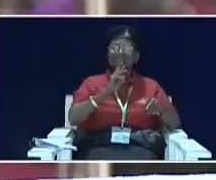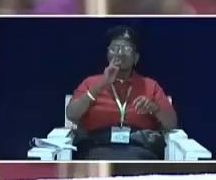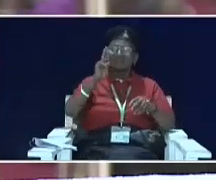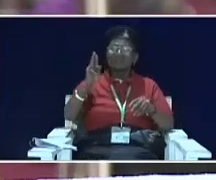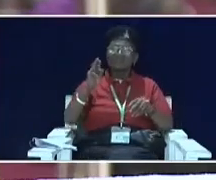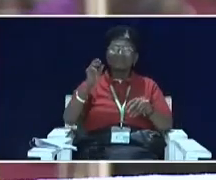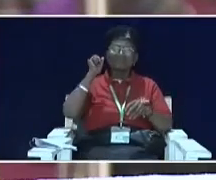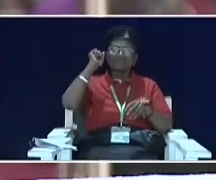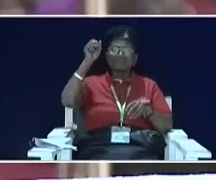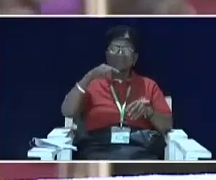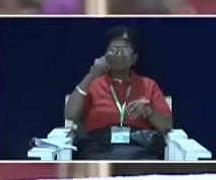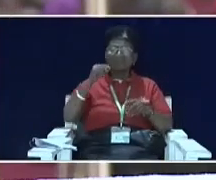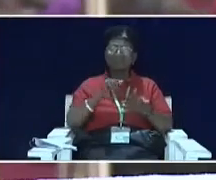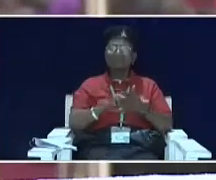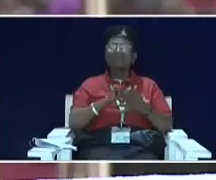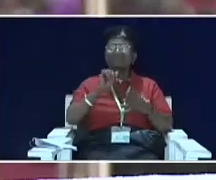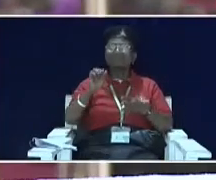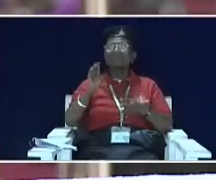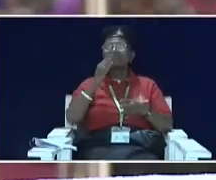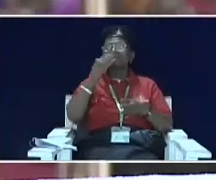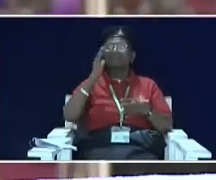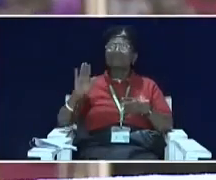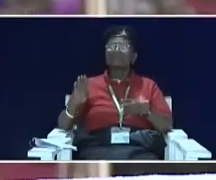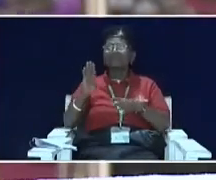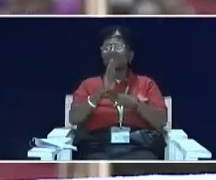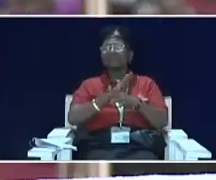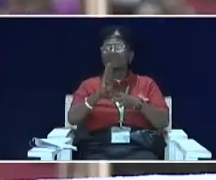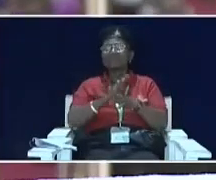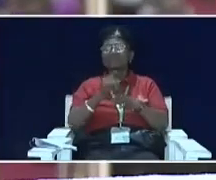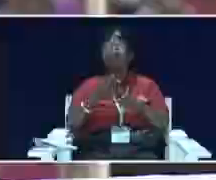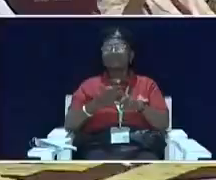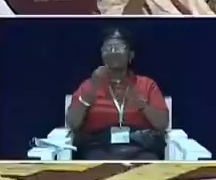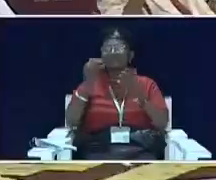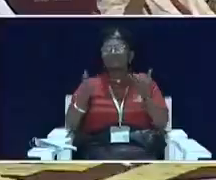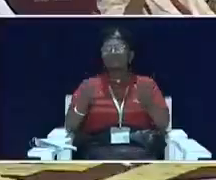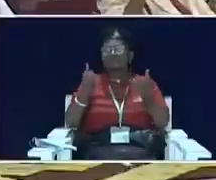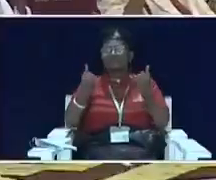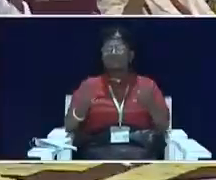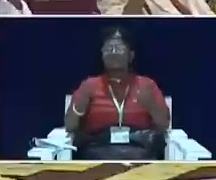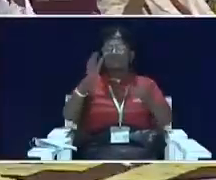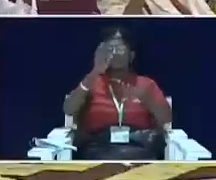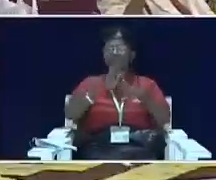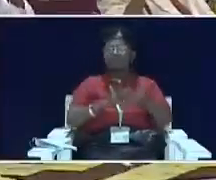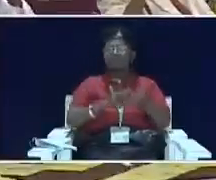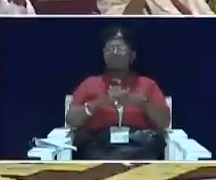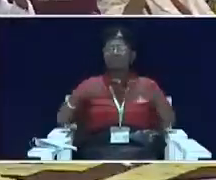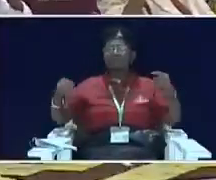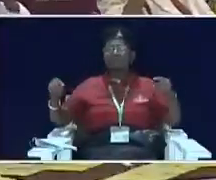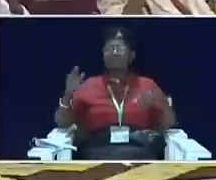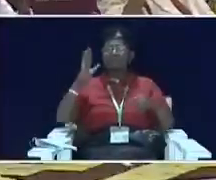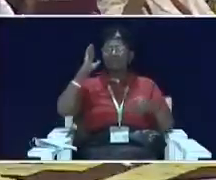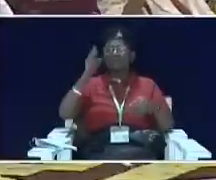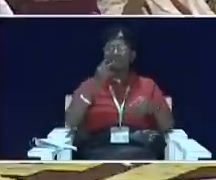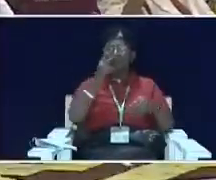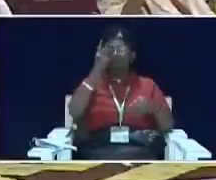From tonight onward, the enemy will see you as bad business."